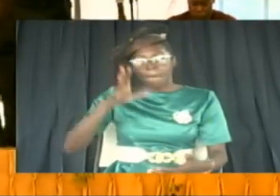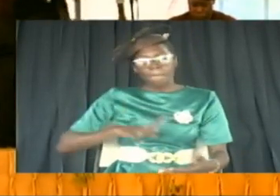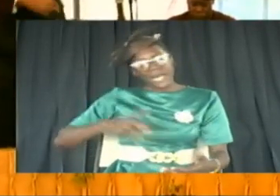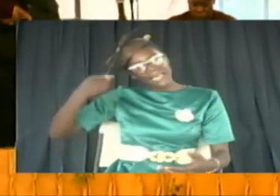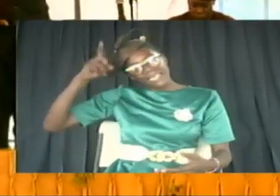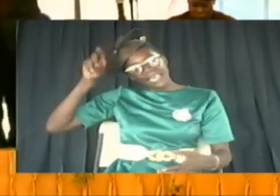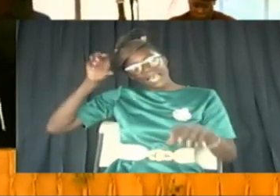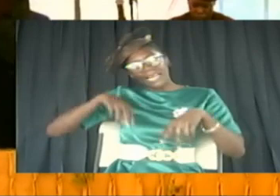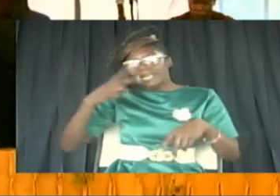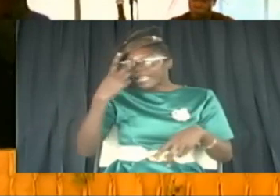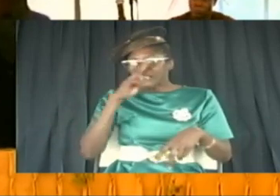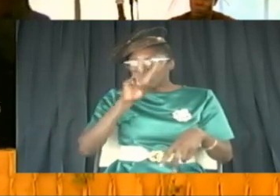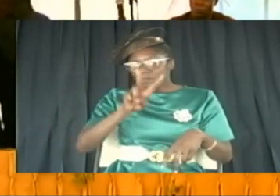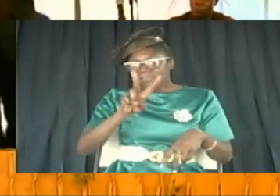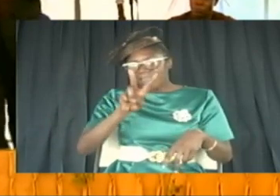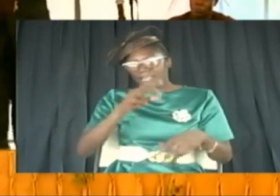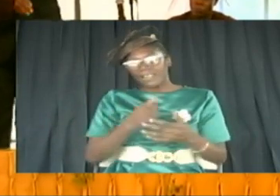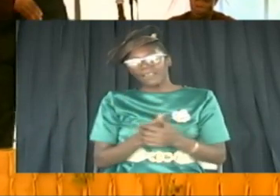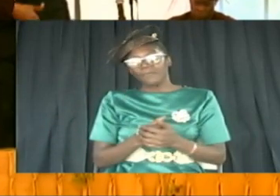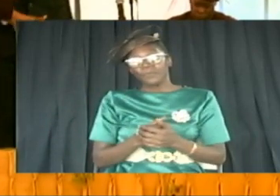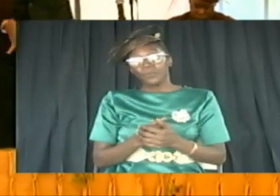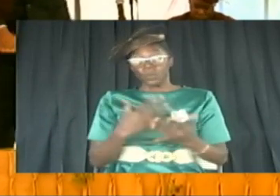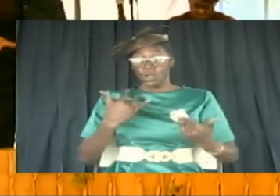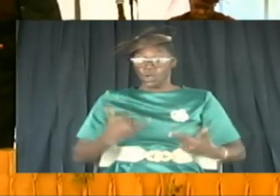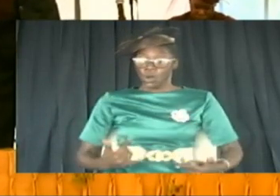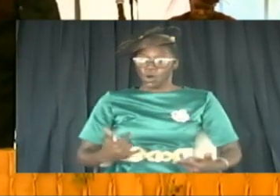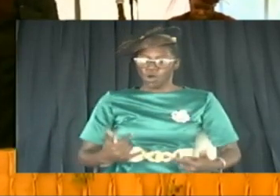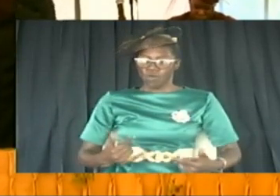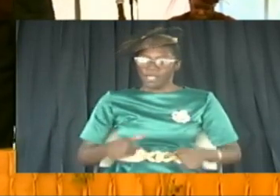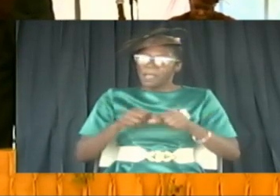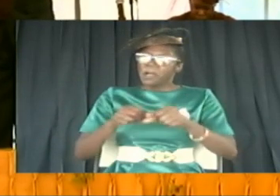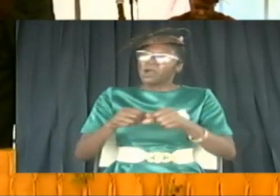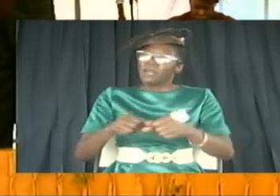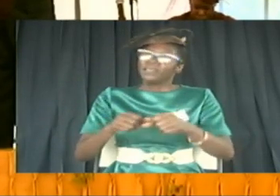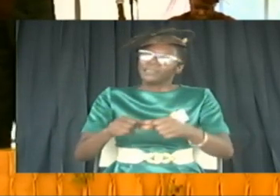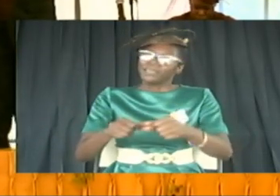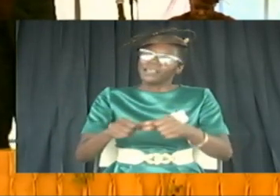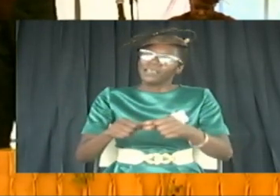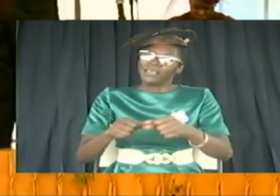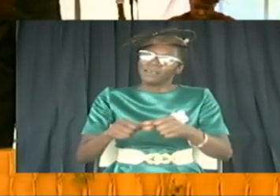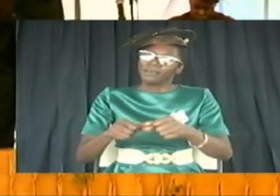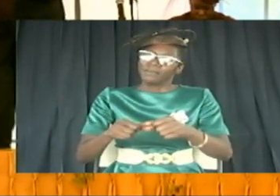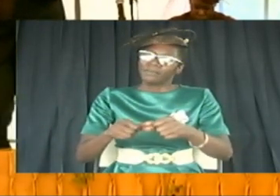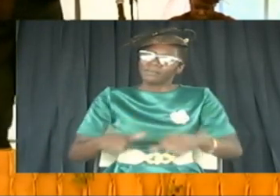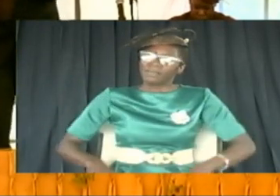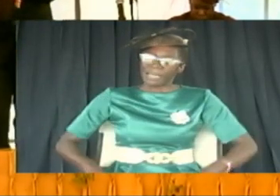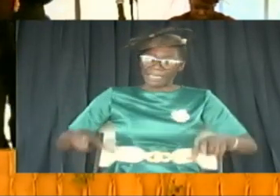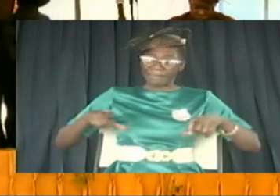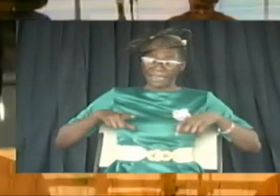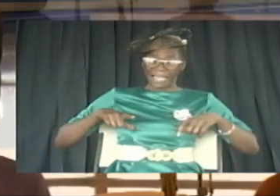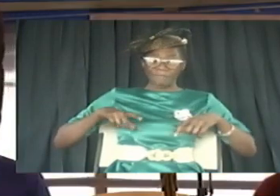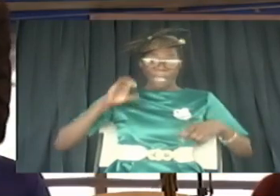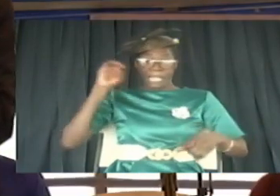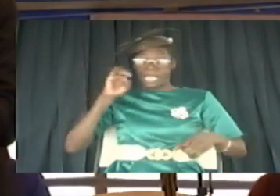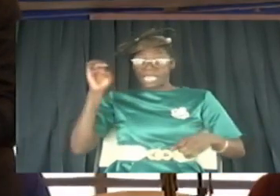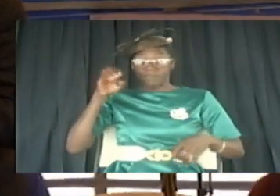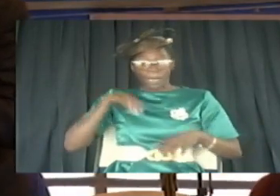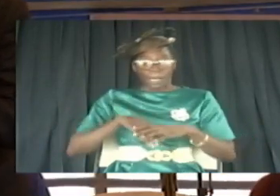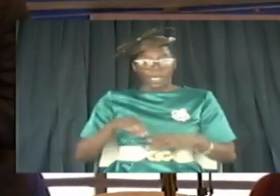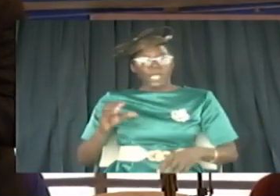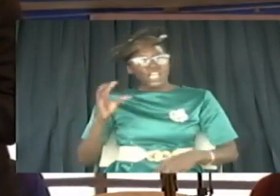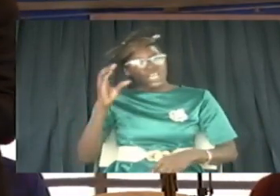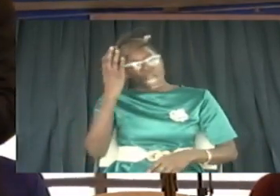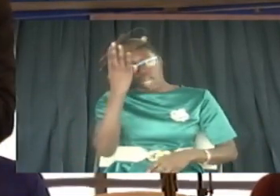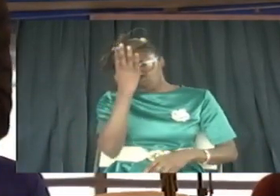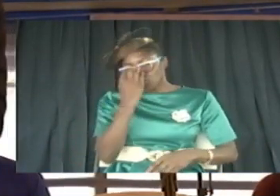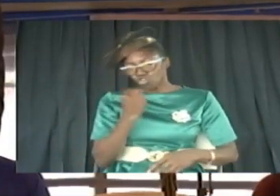see how he maintains his integrity? Even though he's in a strange land. Even though he's